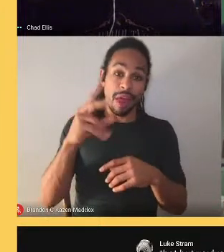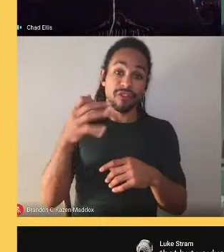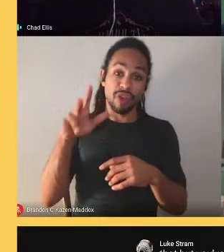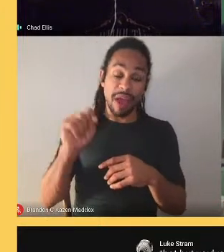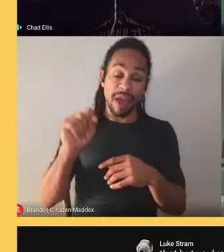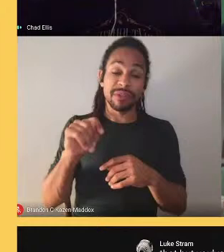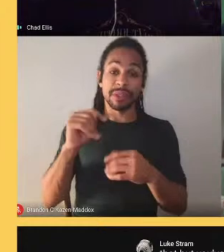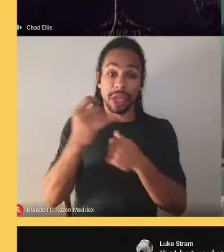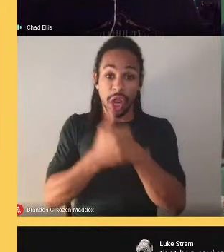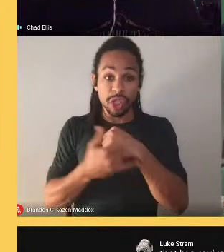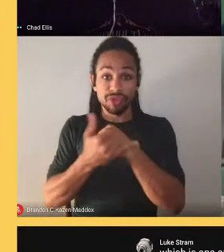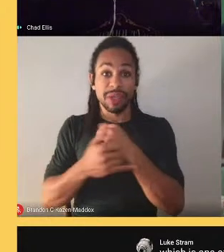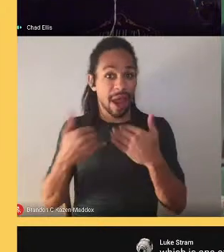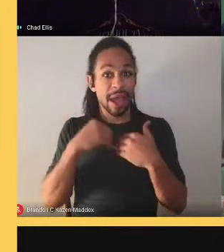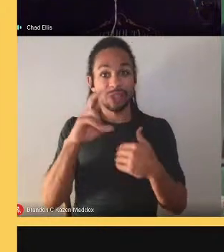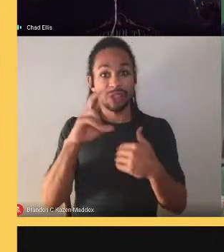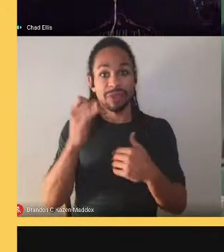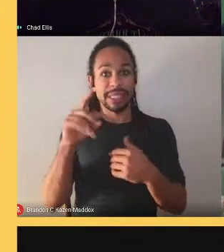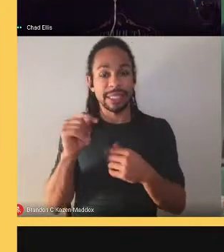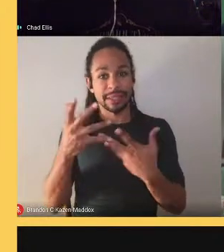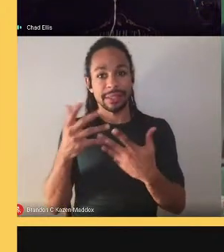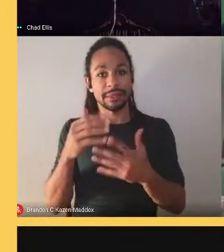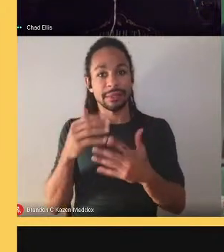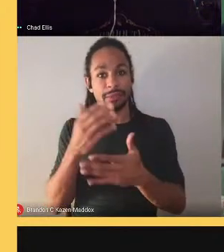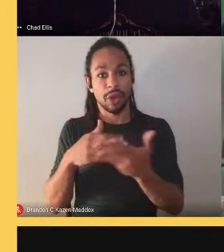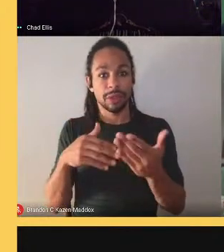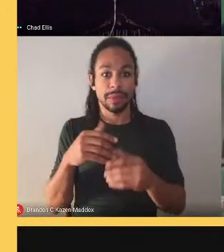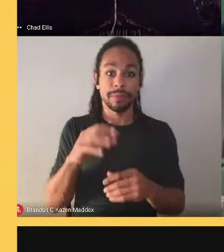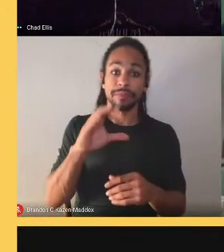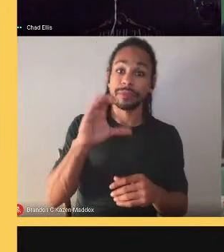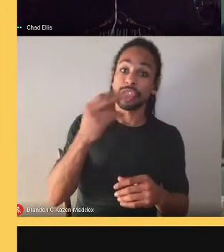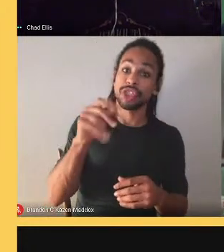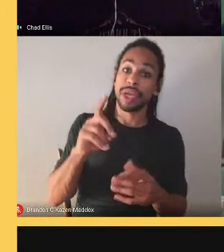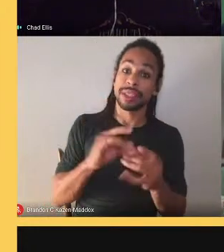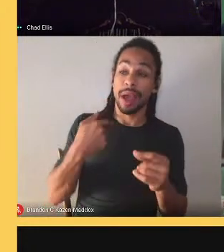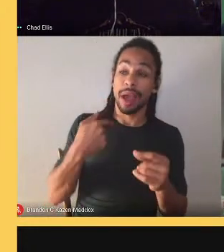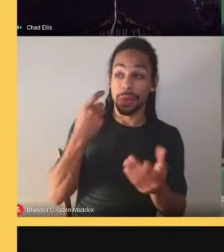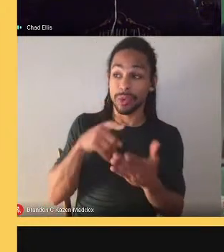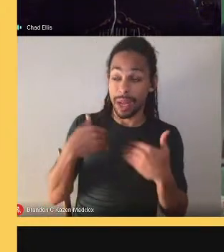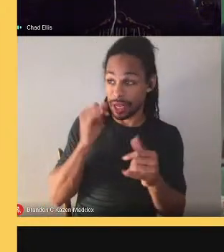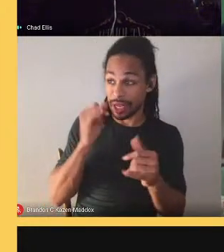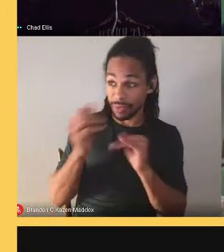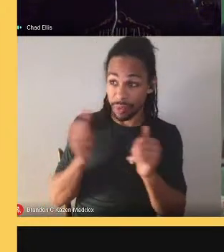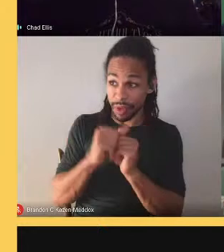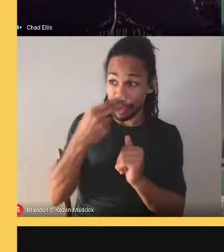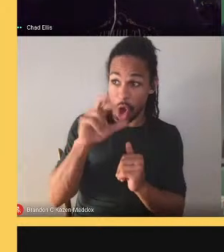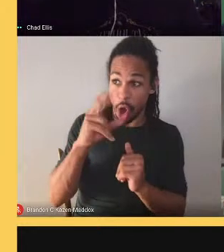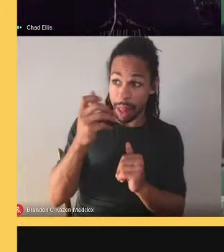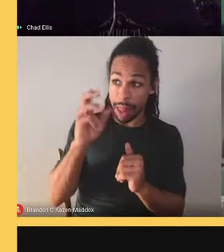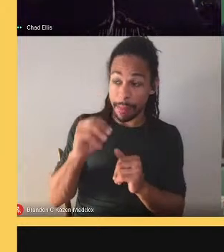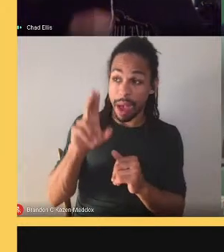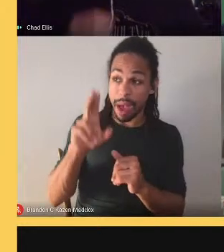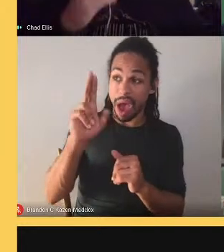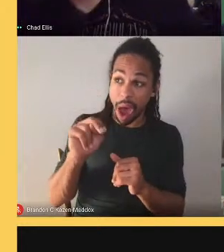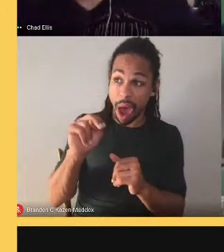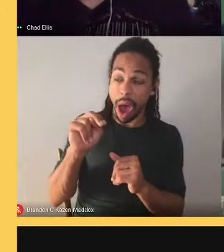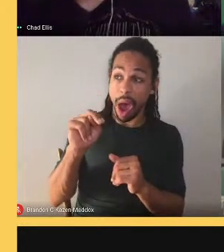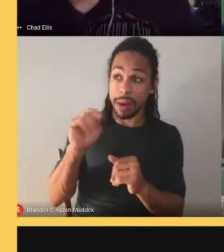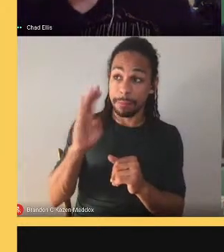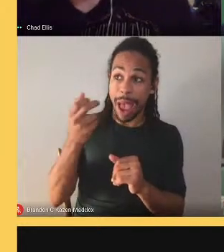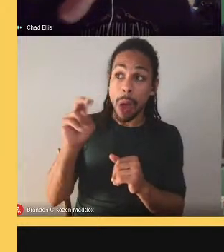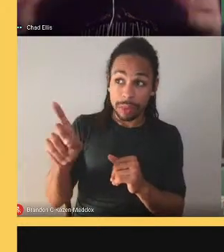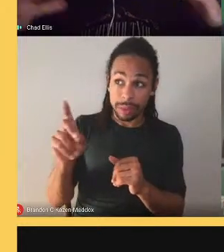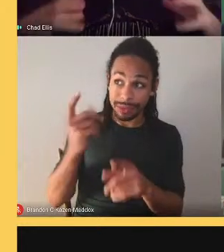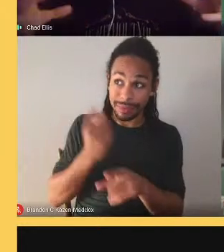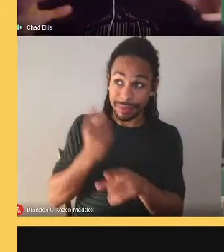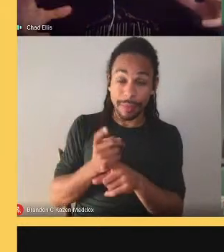I've noticed you guys had an interview with the Harlem Unbound. Yeah, yeah, exactly. Group, which, for those who haven't known, it uses the Call